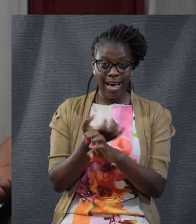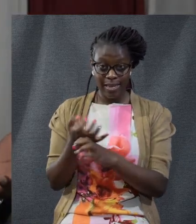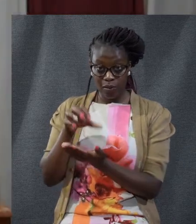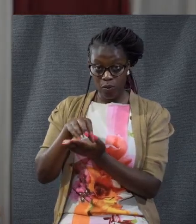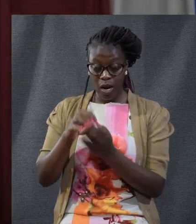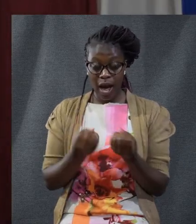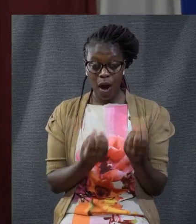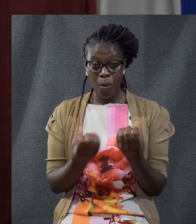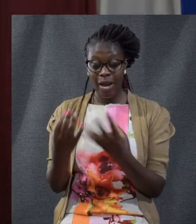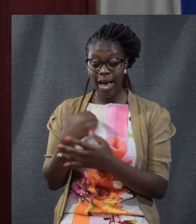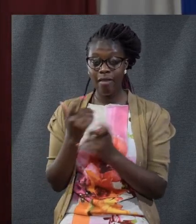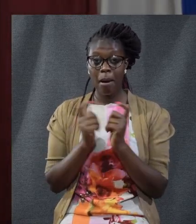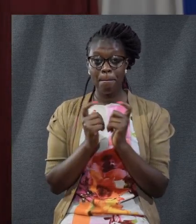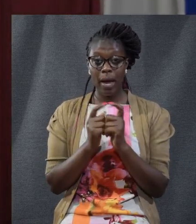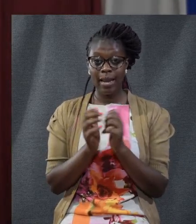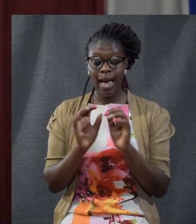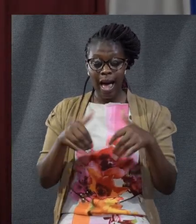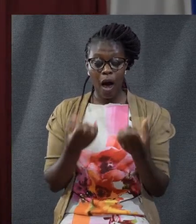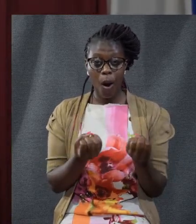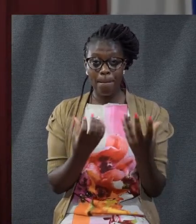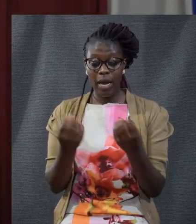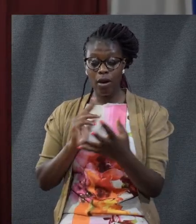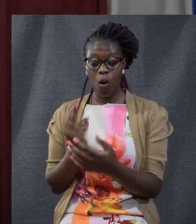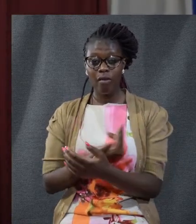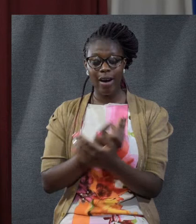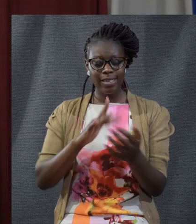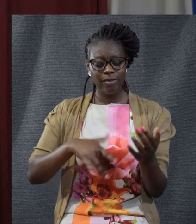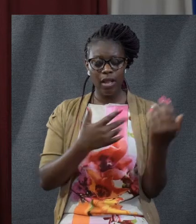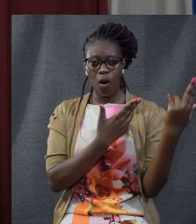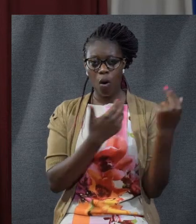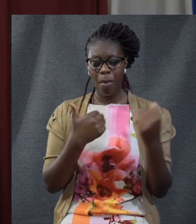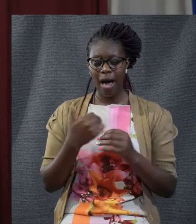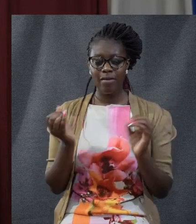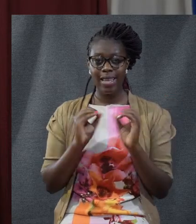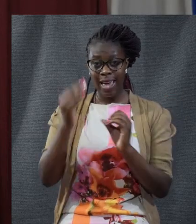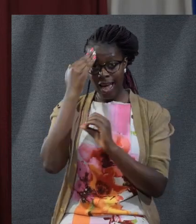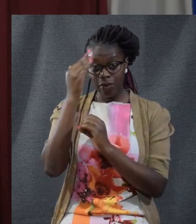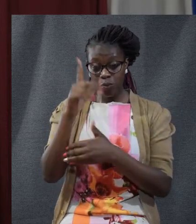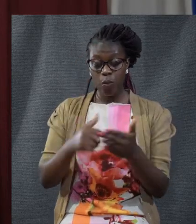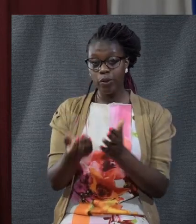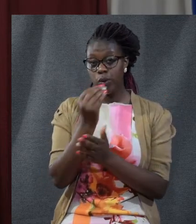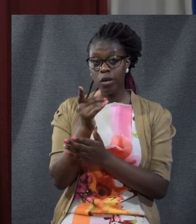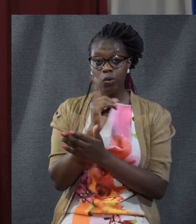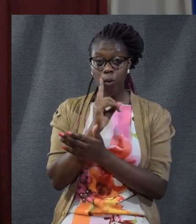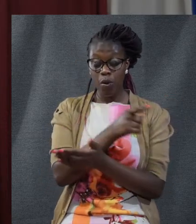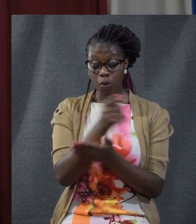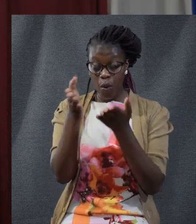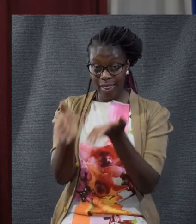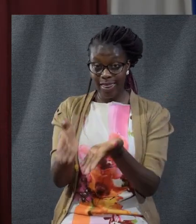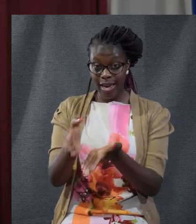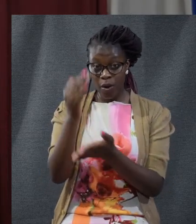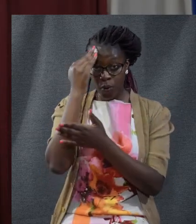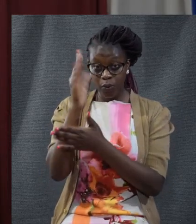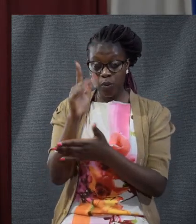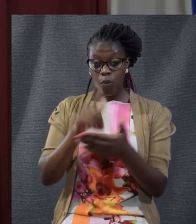desperation? How many of us here are going through pain? How many of us feel hopeless? Do not know what to eat tomorrow. You are